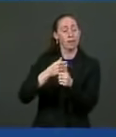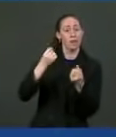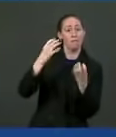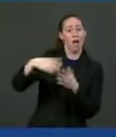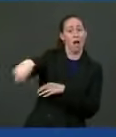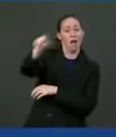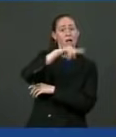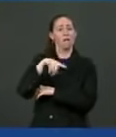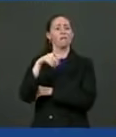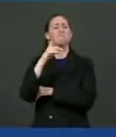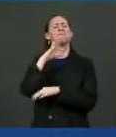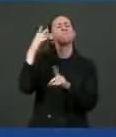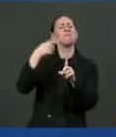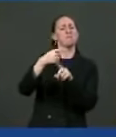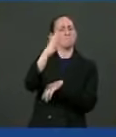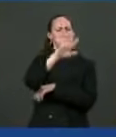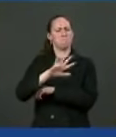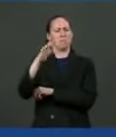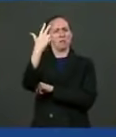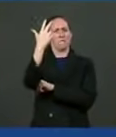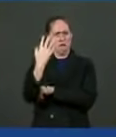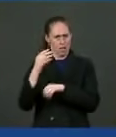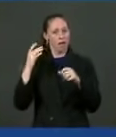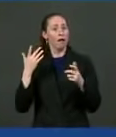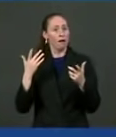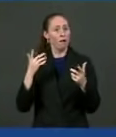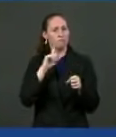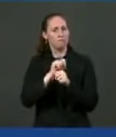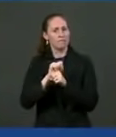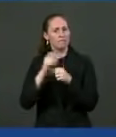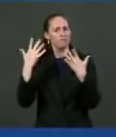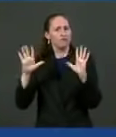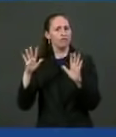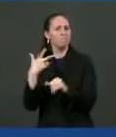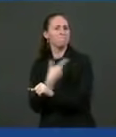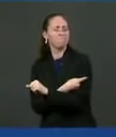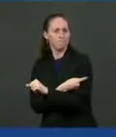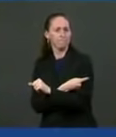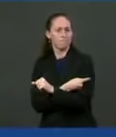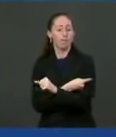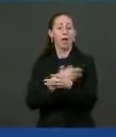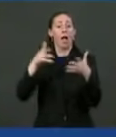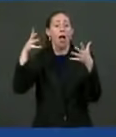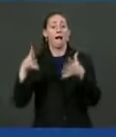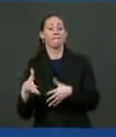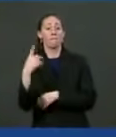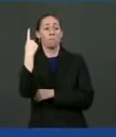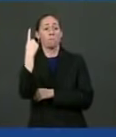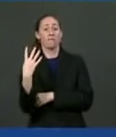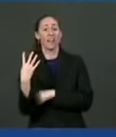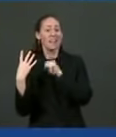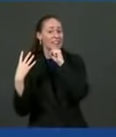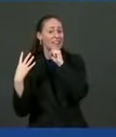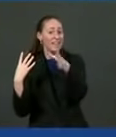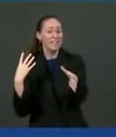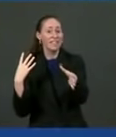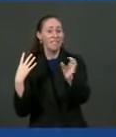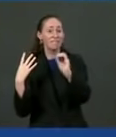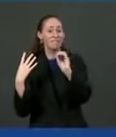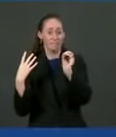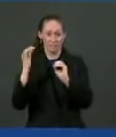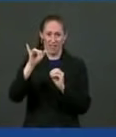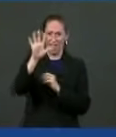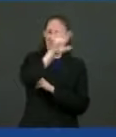shot, but 1/4 has not gotten any. That's nearly 80 million Americans not